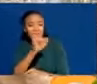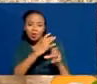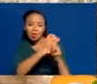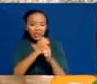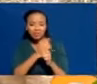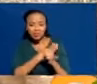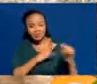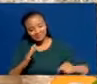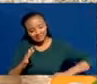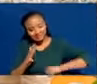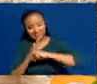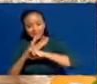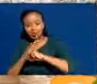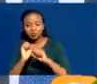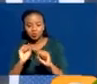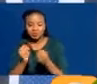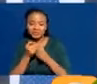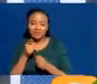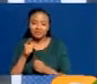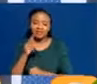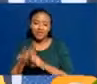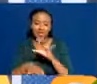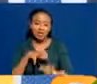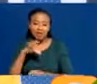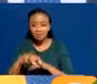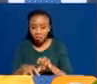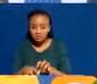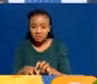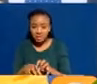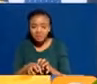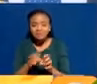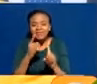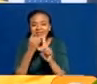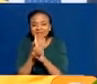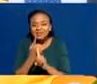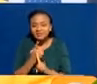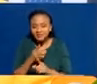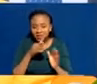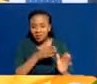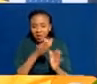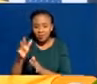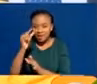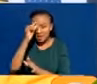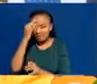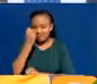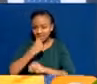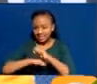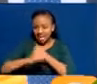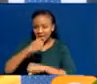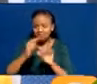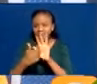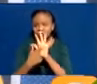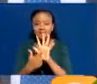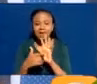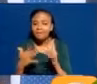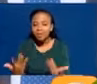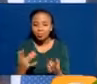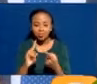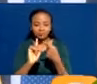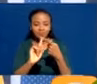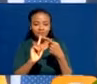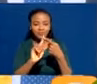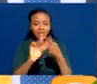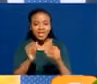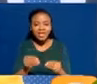biggest tourist attraction in the country. Some of the interventions that the government of Kenya has undertaken include provision